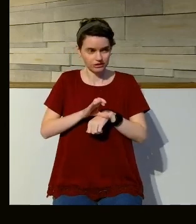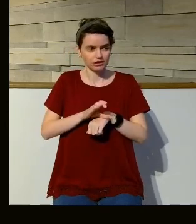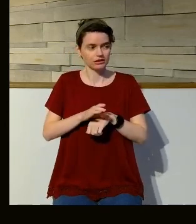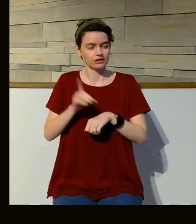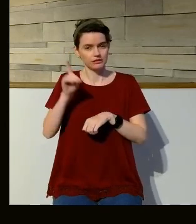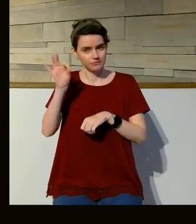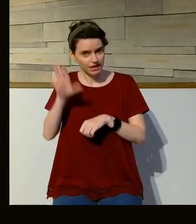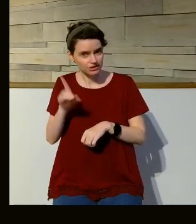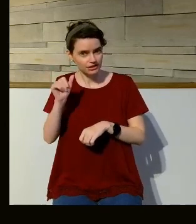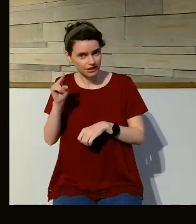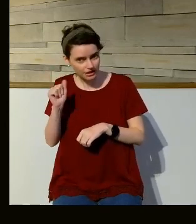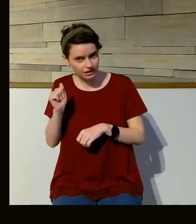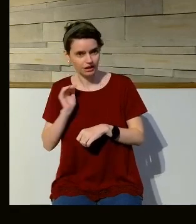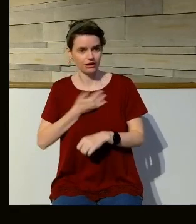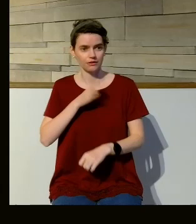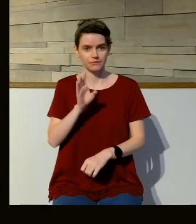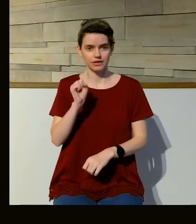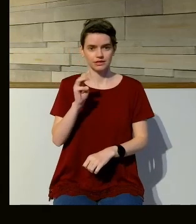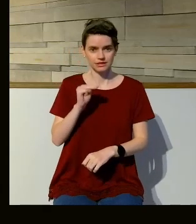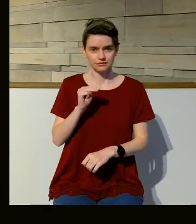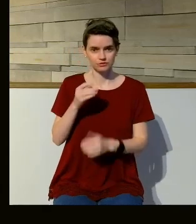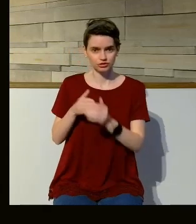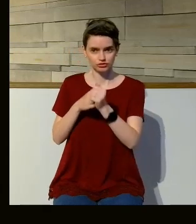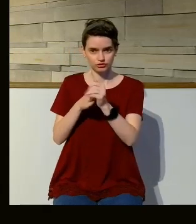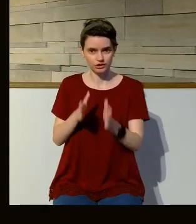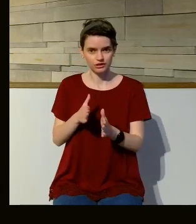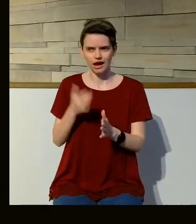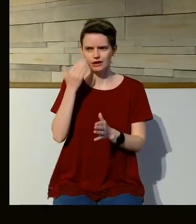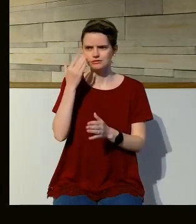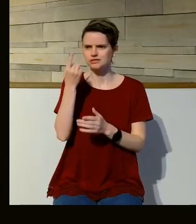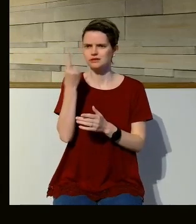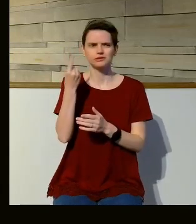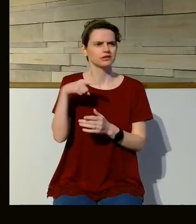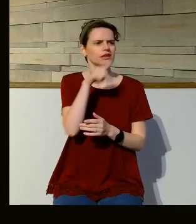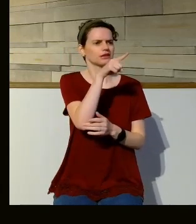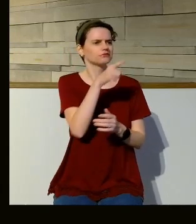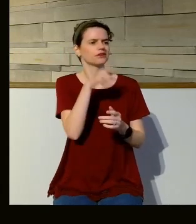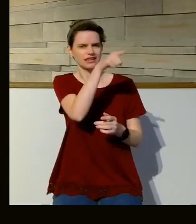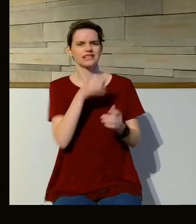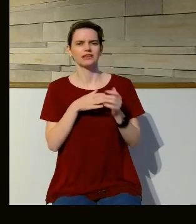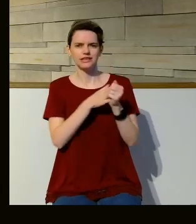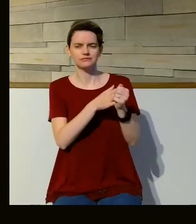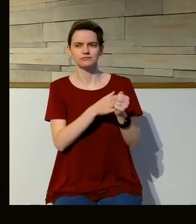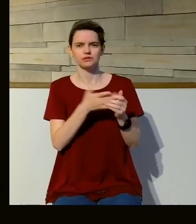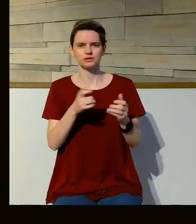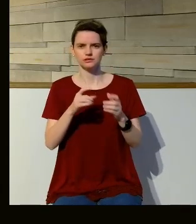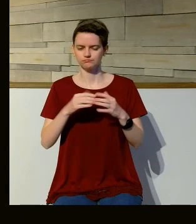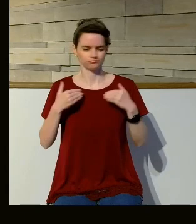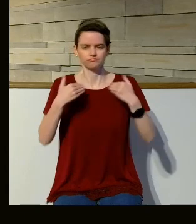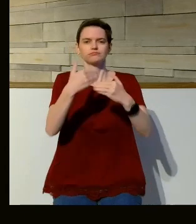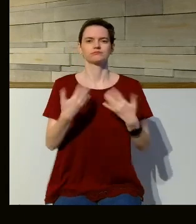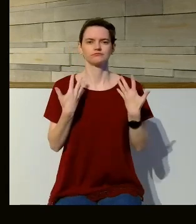Pastor Dana and our BSM director, Stephen, I know he's somewhere in here, has also been helping us lead that. There he goes. I want to jump right in.